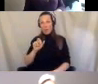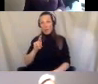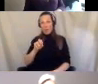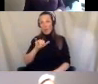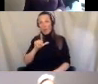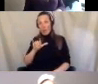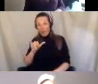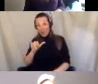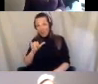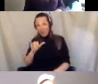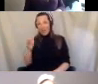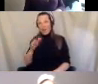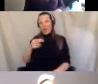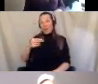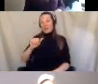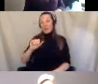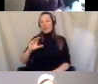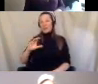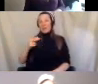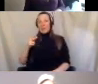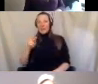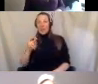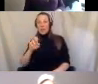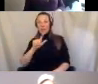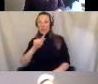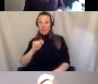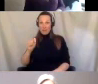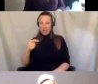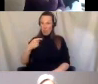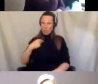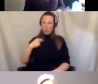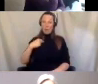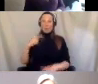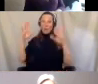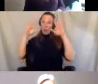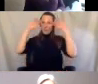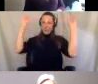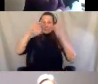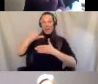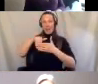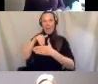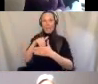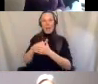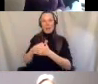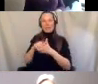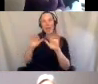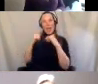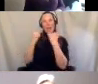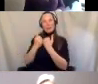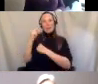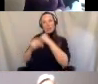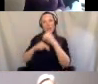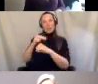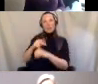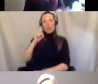I'm acting president of the National Association of the Deaf. And I would like to first thank all of